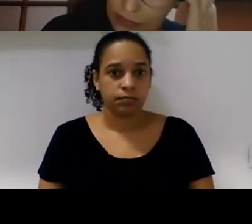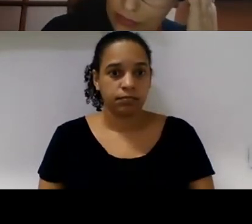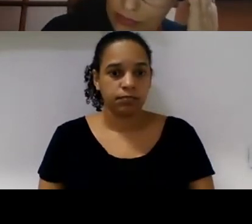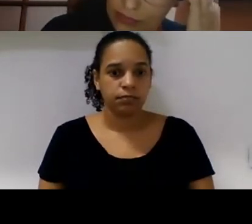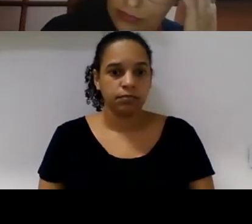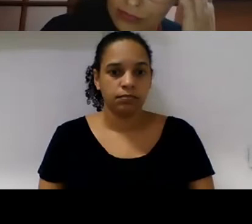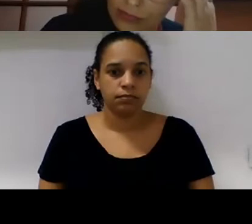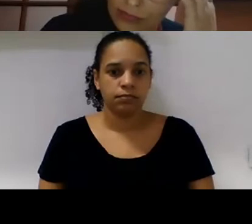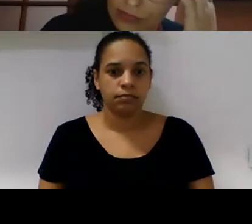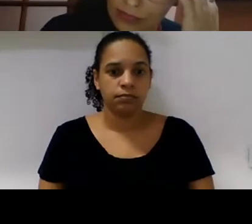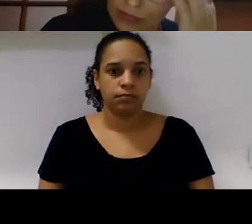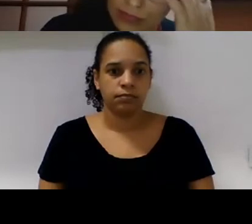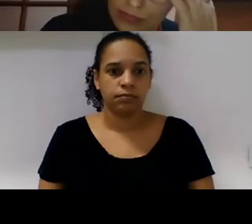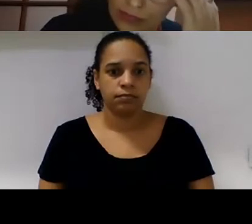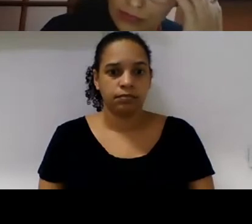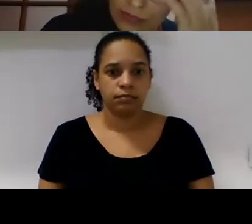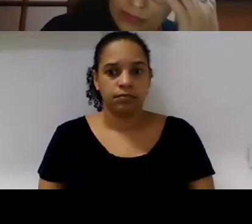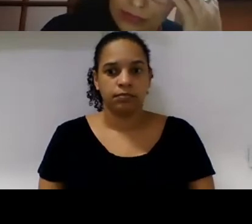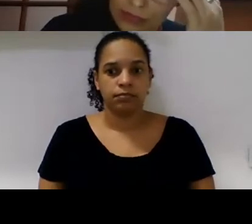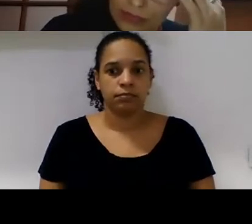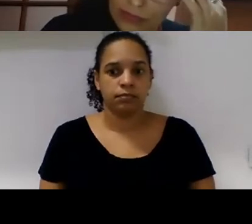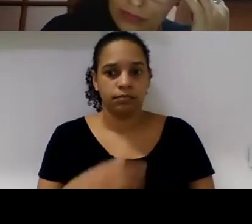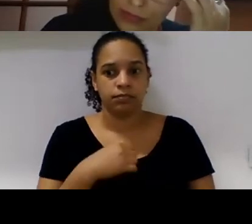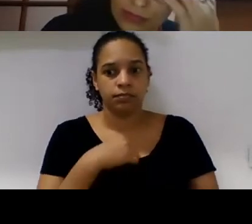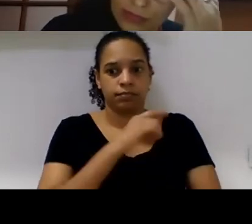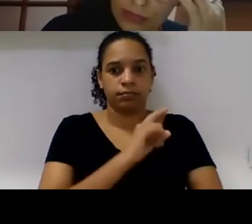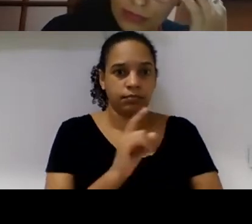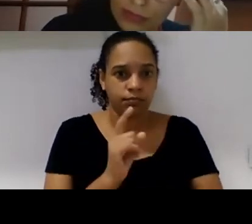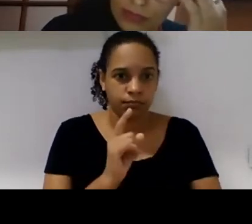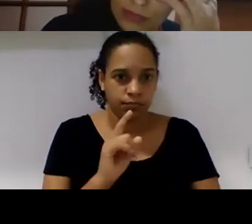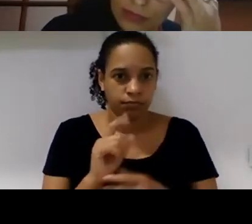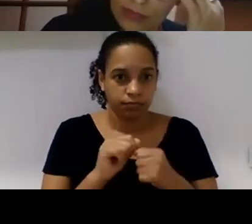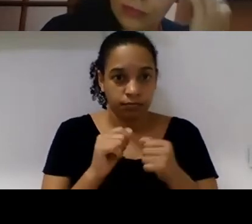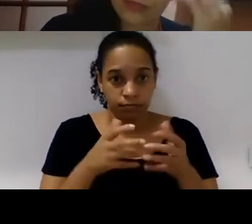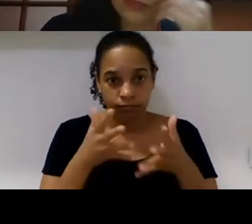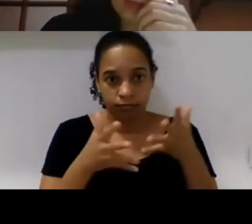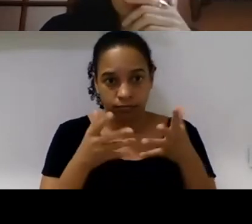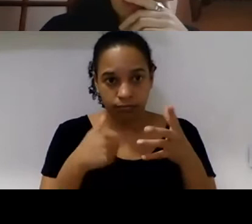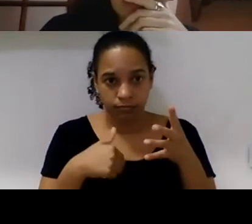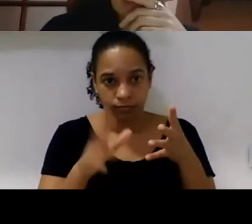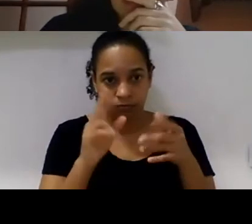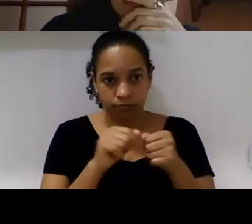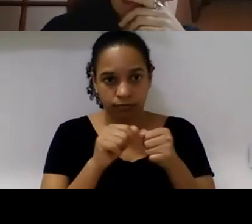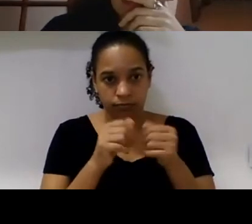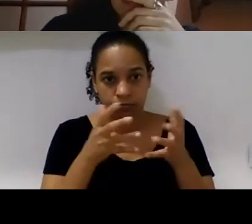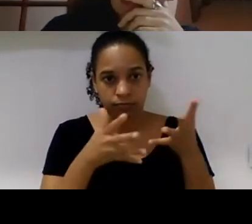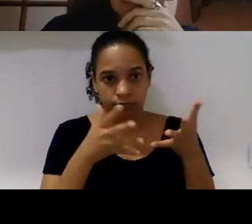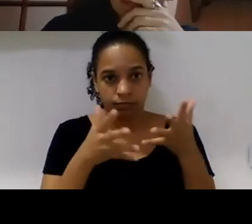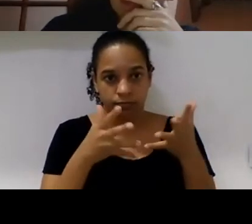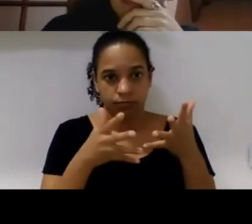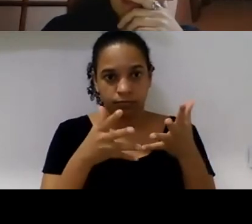And so that way I try to get most clear about the nature of this thing, okay?